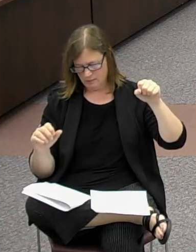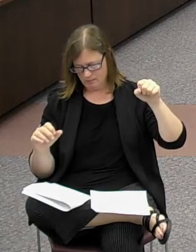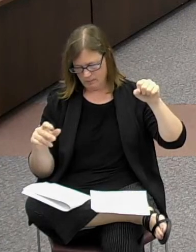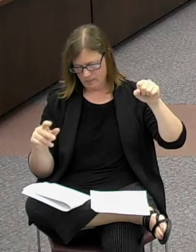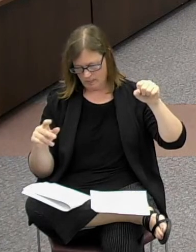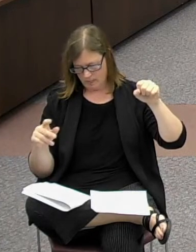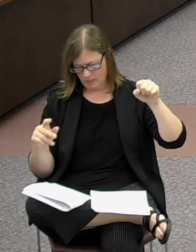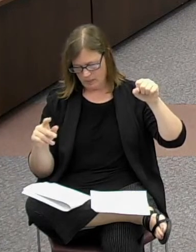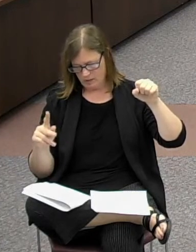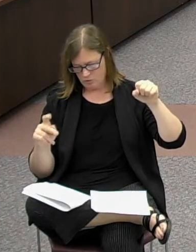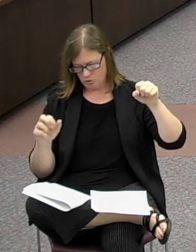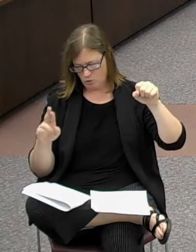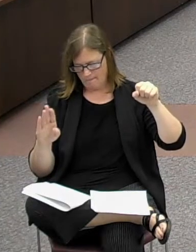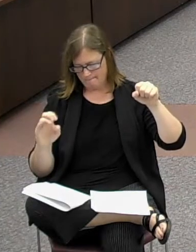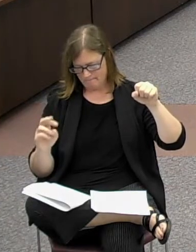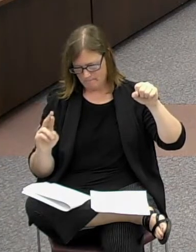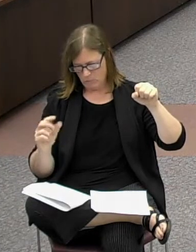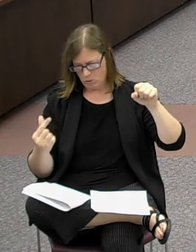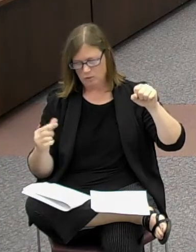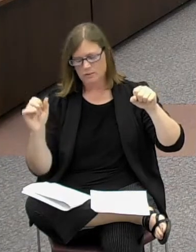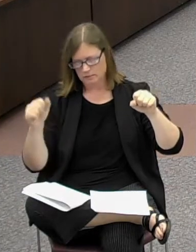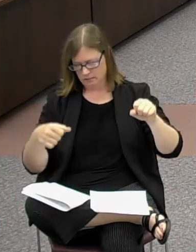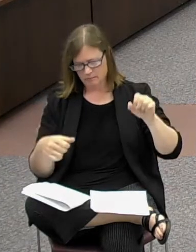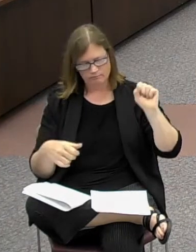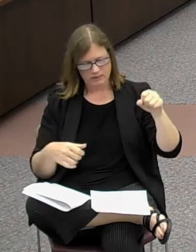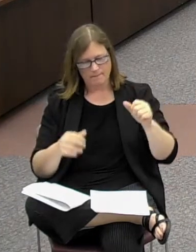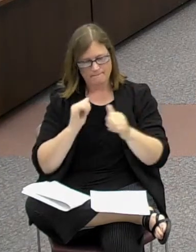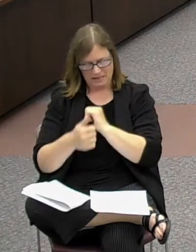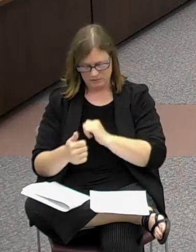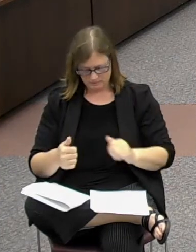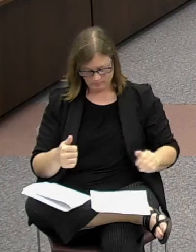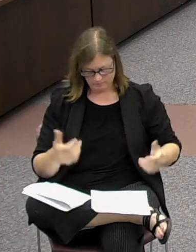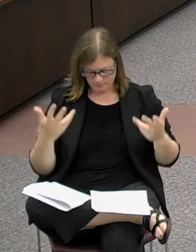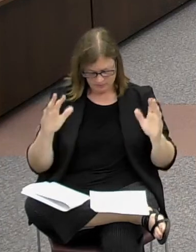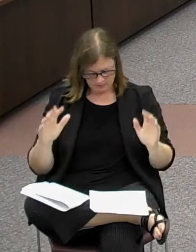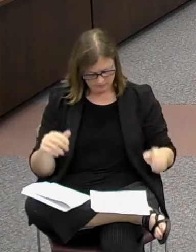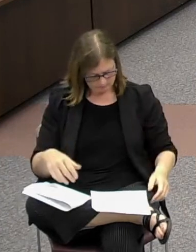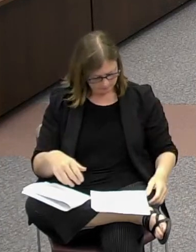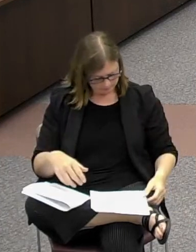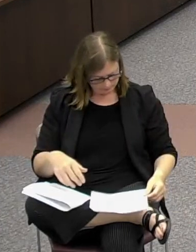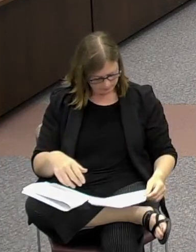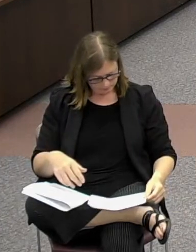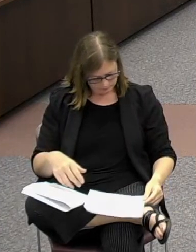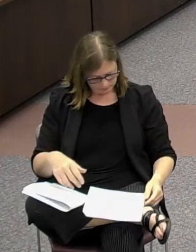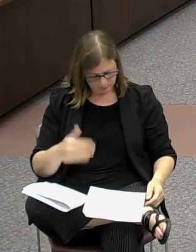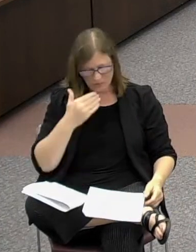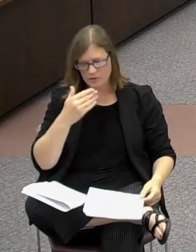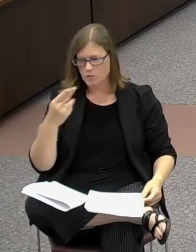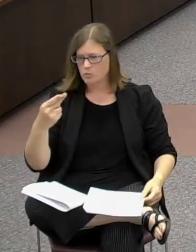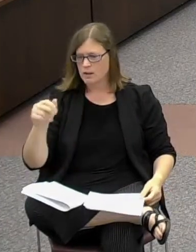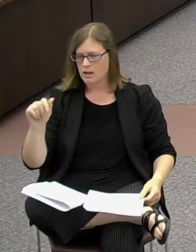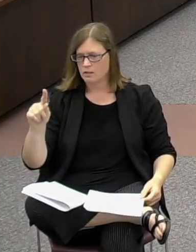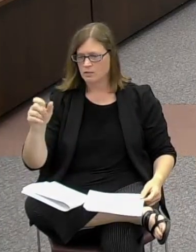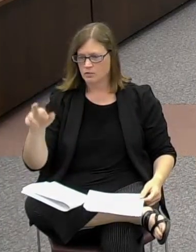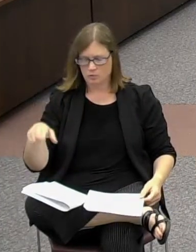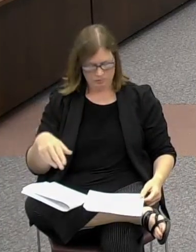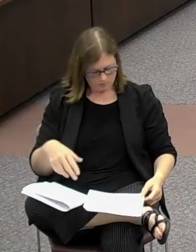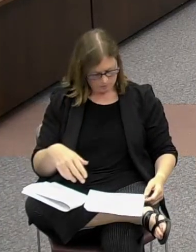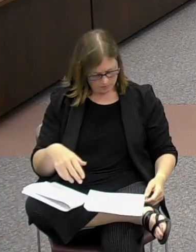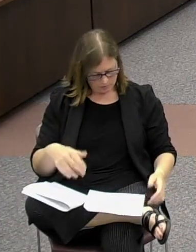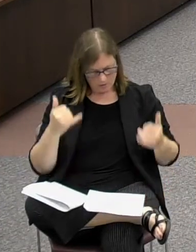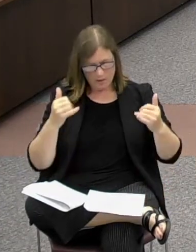Roach? Yes, Mr. Herbert? Yes, item passes. and there's nothing else from PPA. All right, thank you, Heather. All